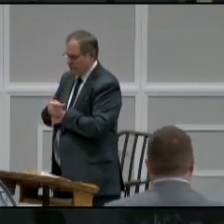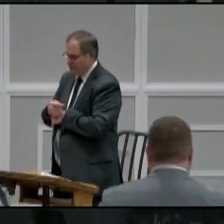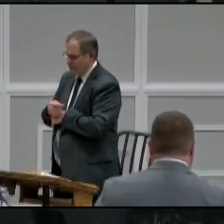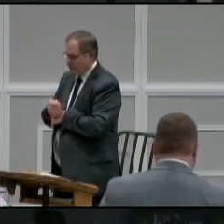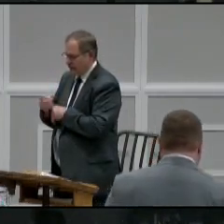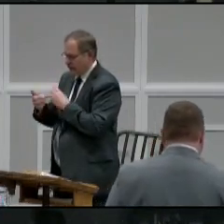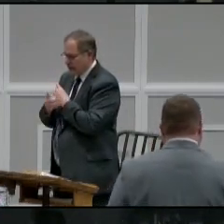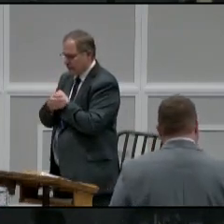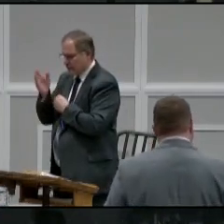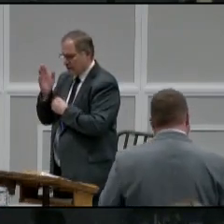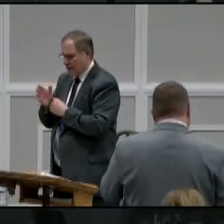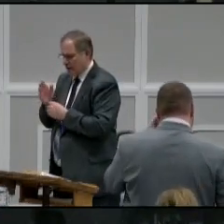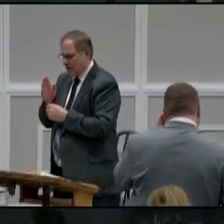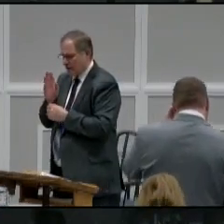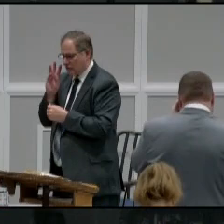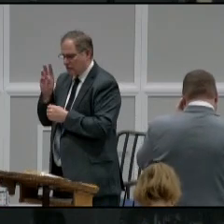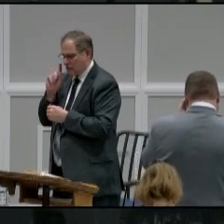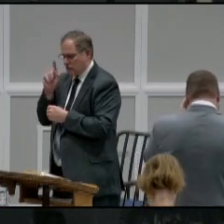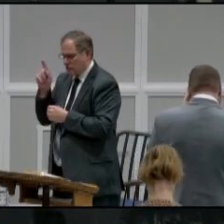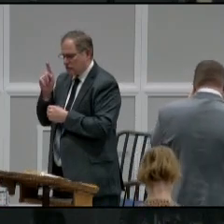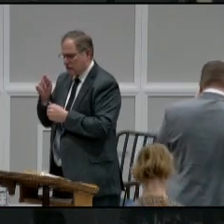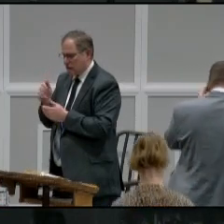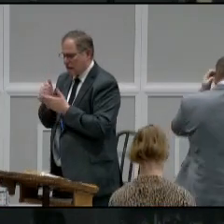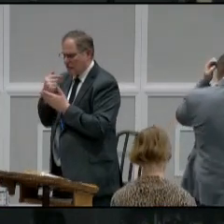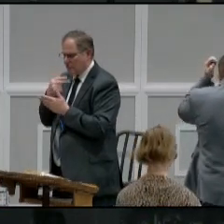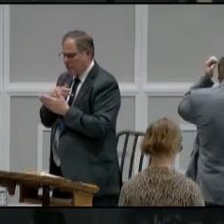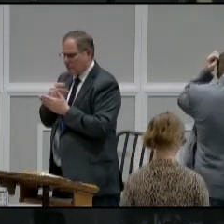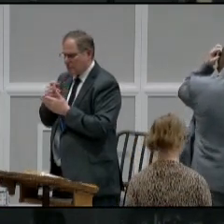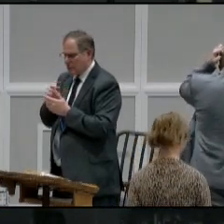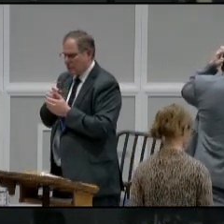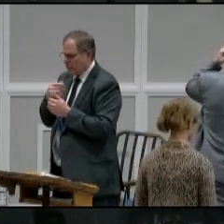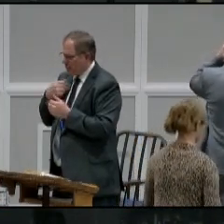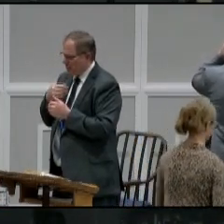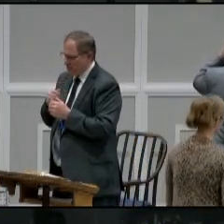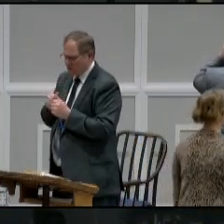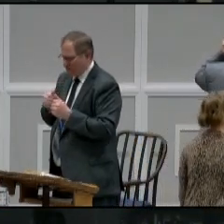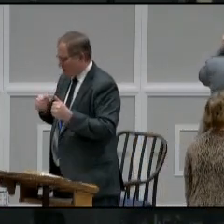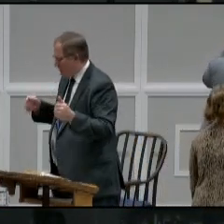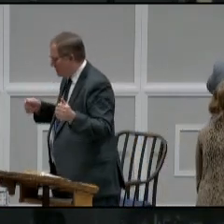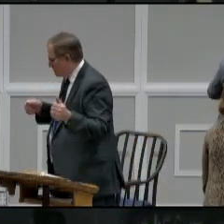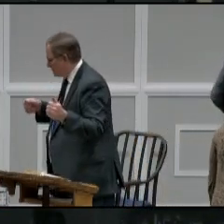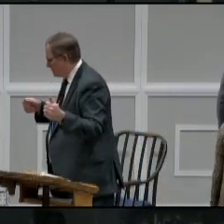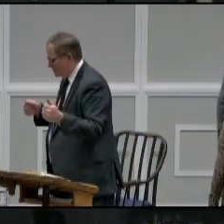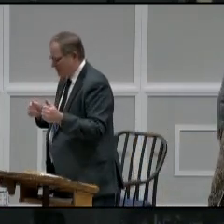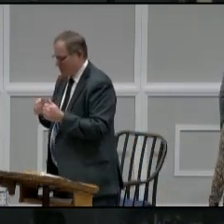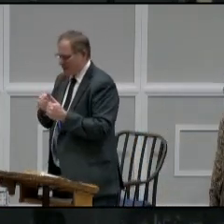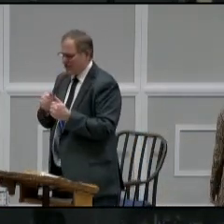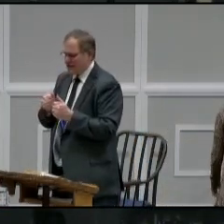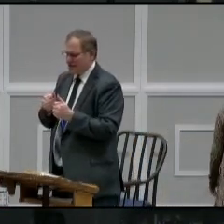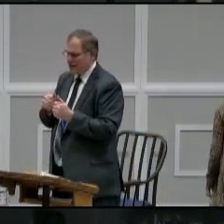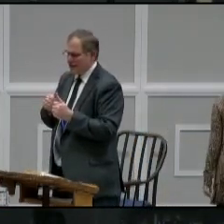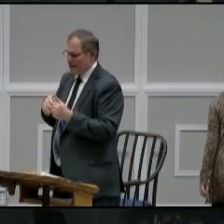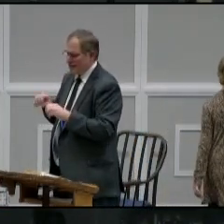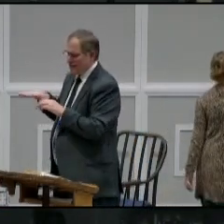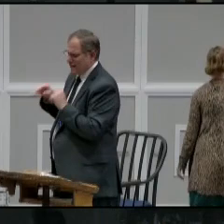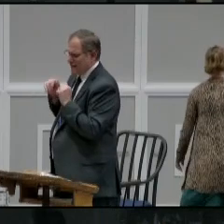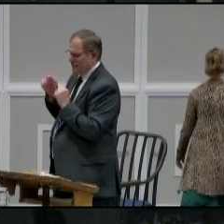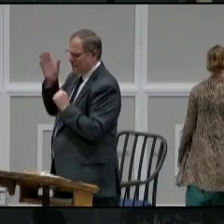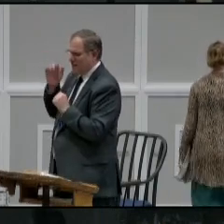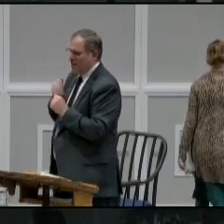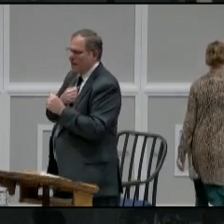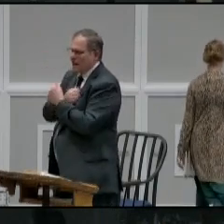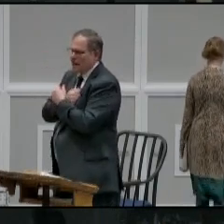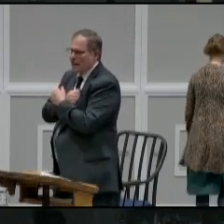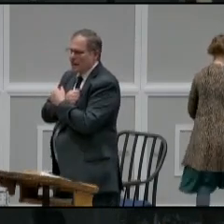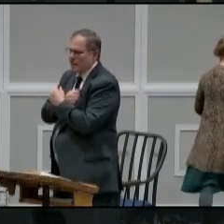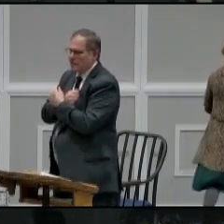Dear God, would you help us? Prone to wander, Lord, I feel it. Prone to leave the God I love, the songwriter said.